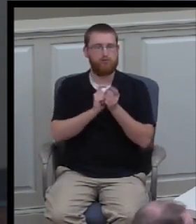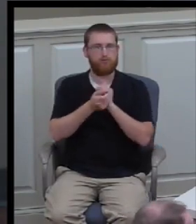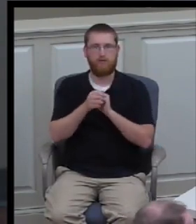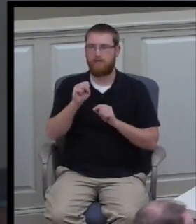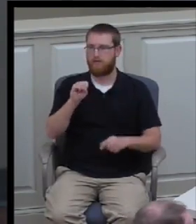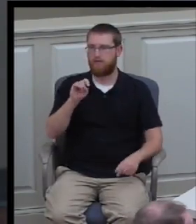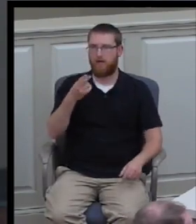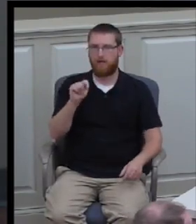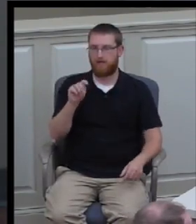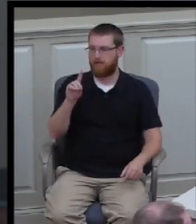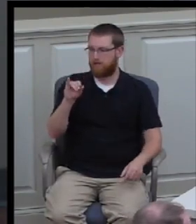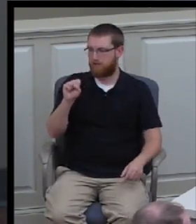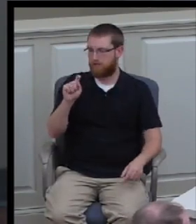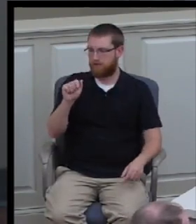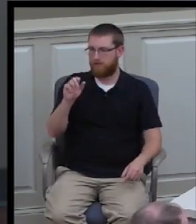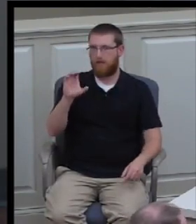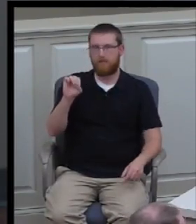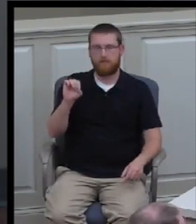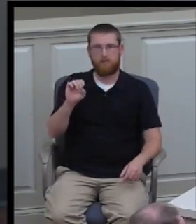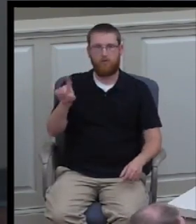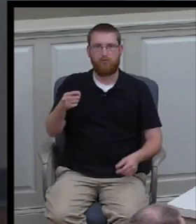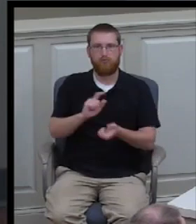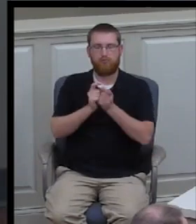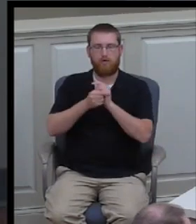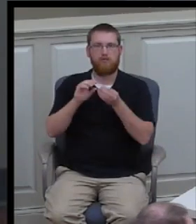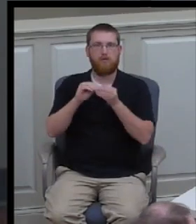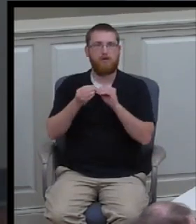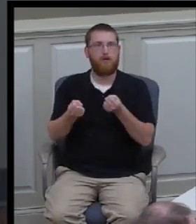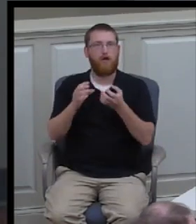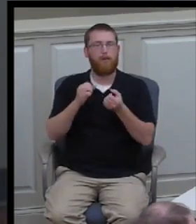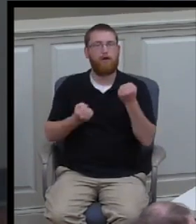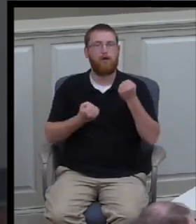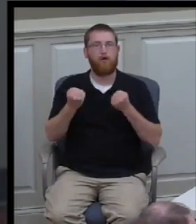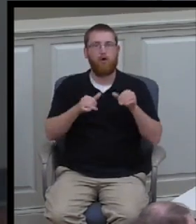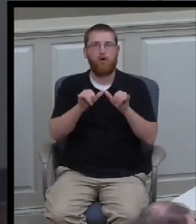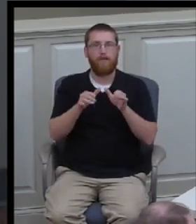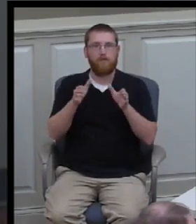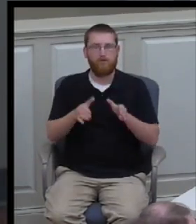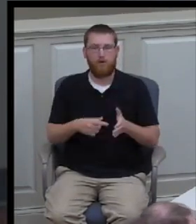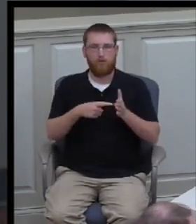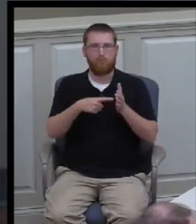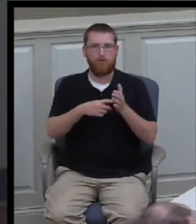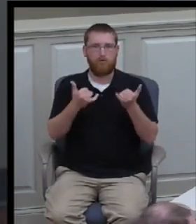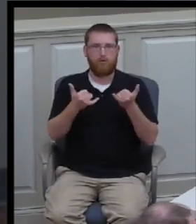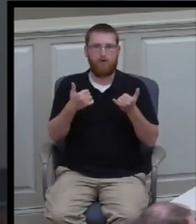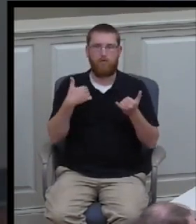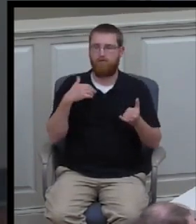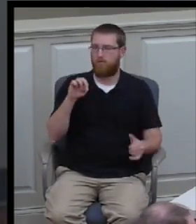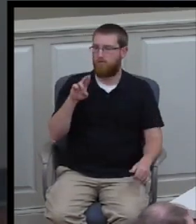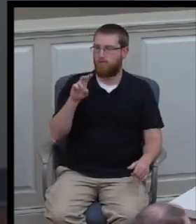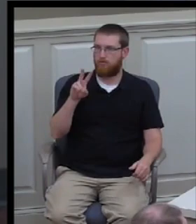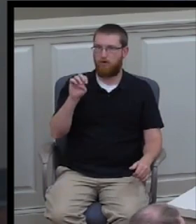the number of cars. And what the engineer is demonstrating is that there's a reserve capacity on